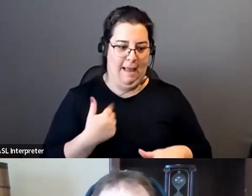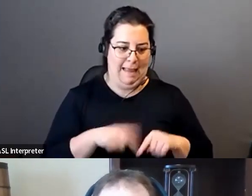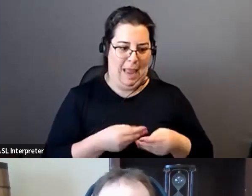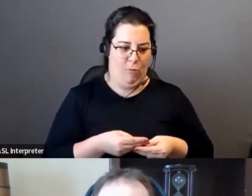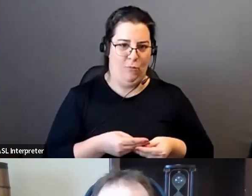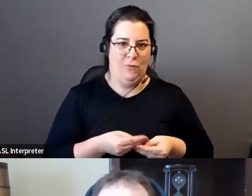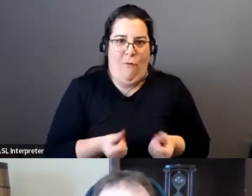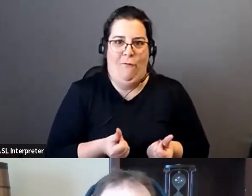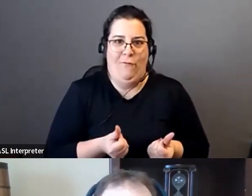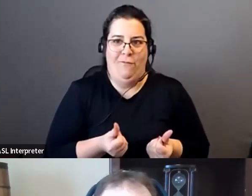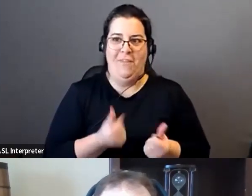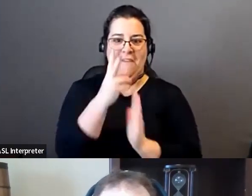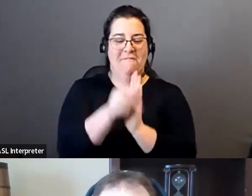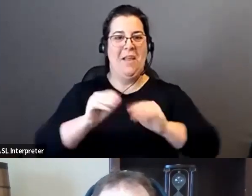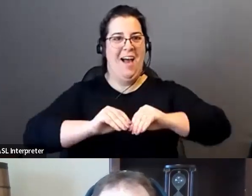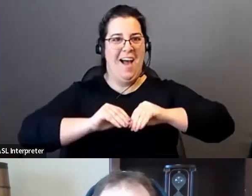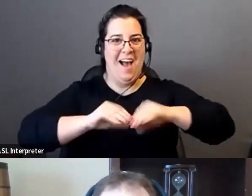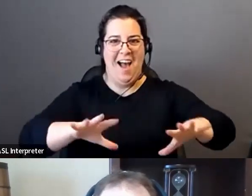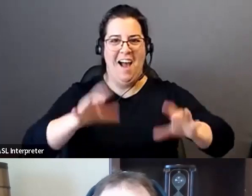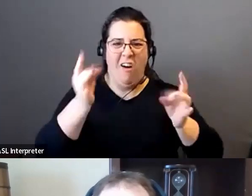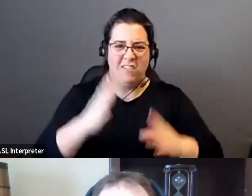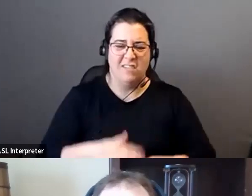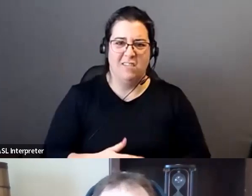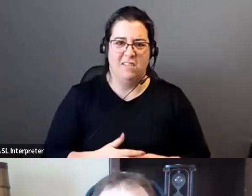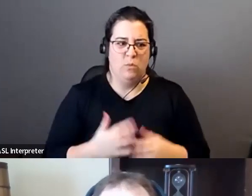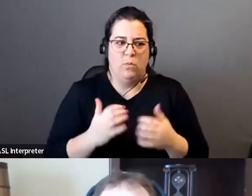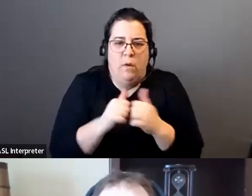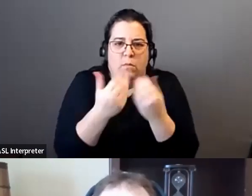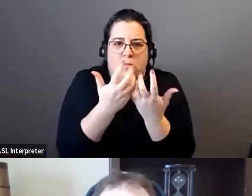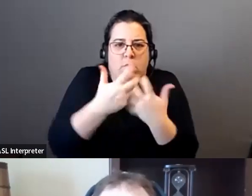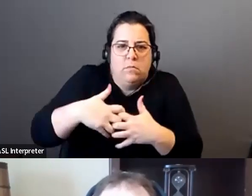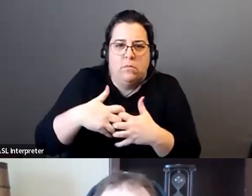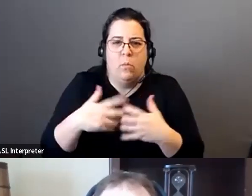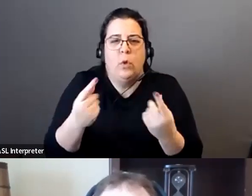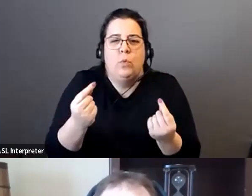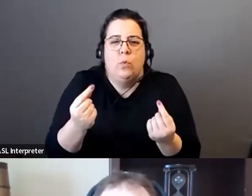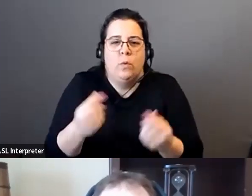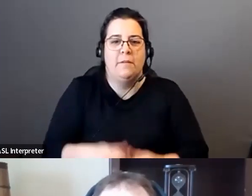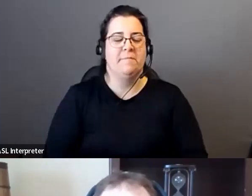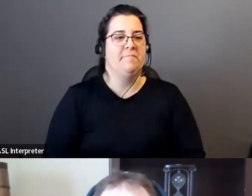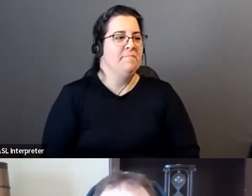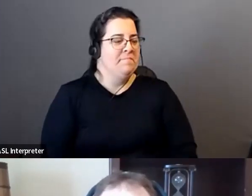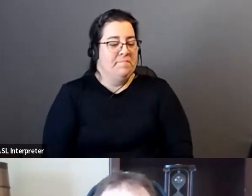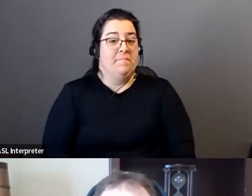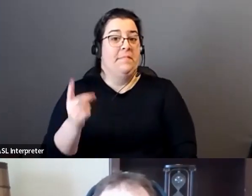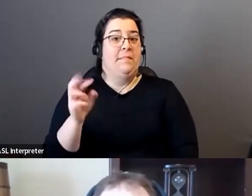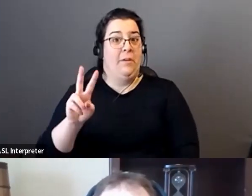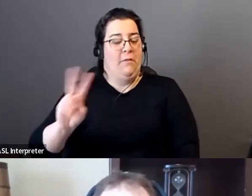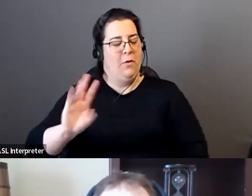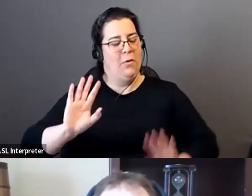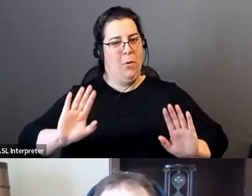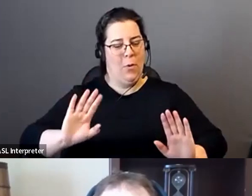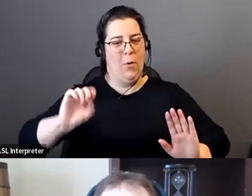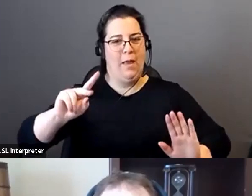looks horrible. Where do you go? What do you do? There's so many. I'm gonna go deep dive in this. First of all, are you using